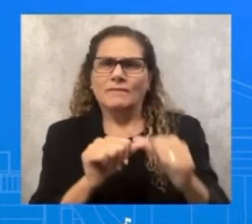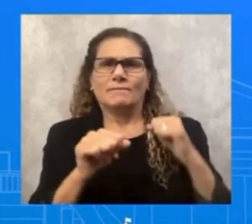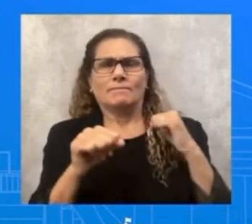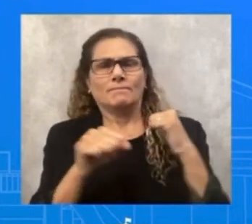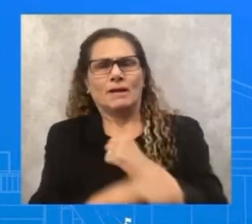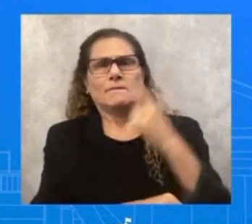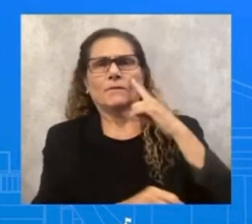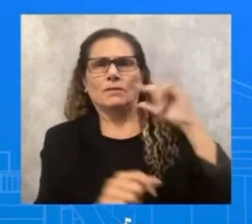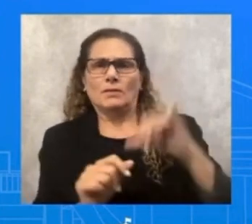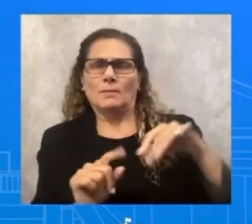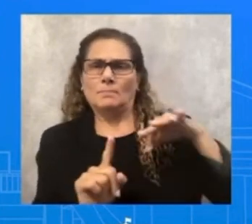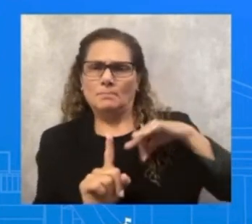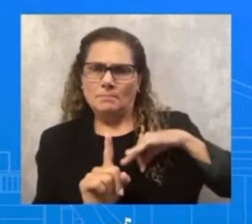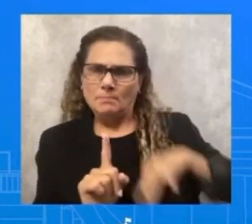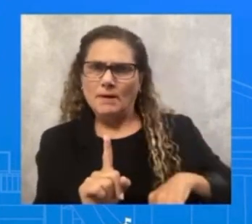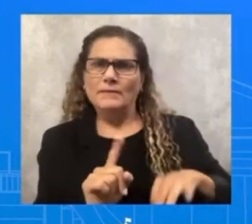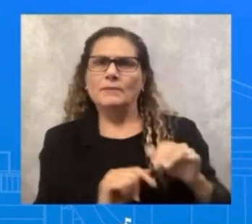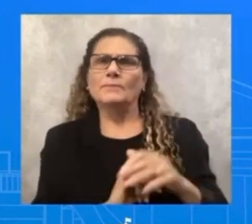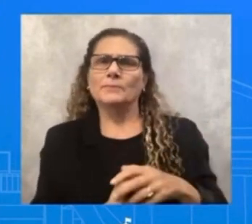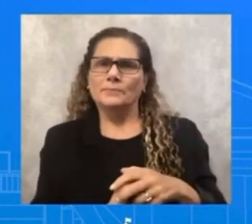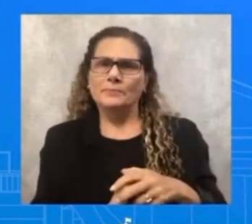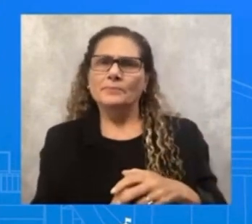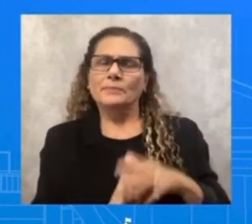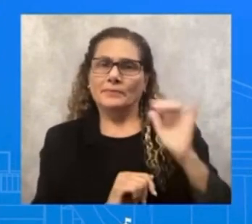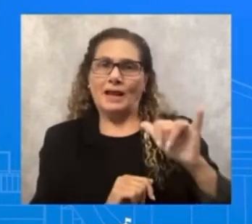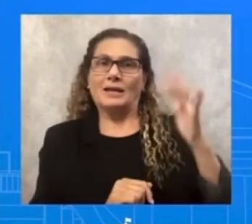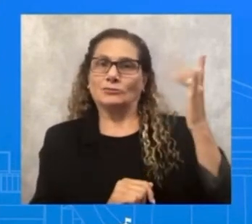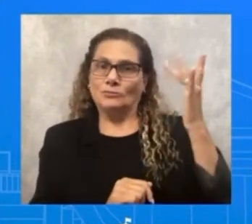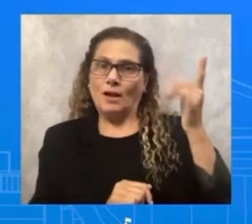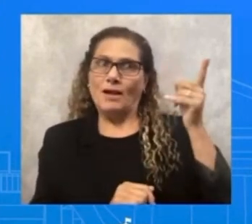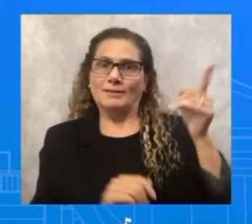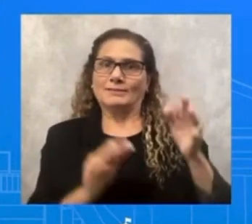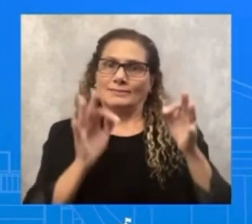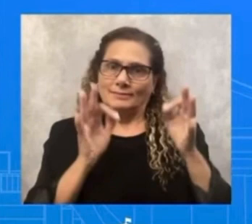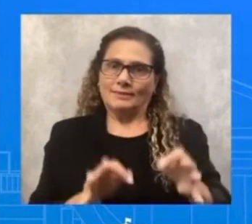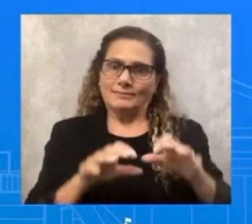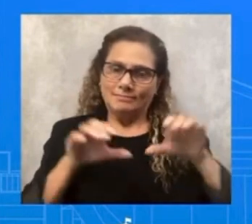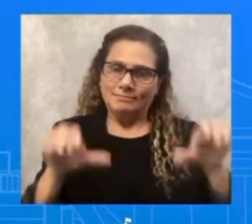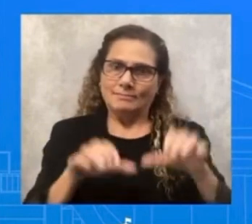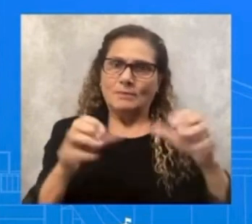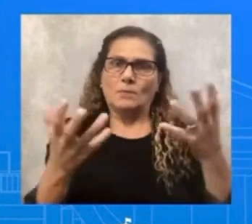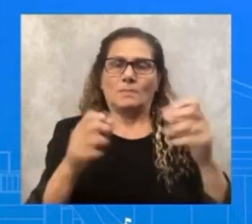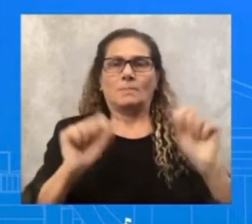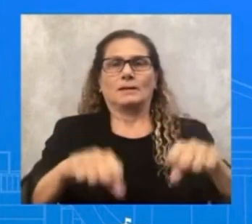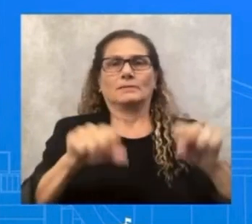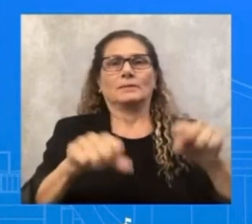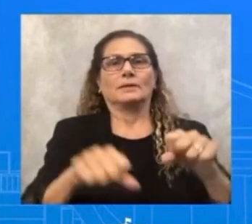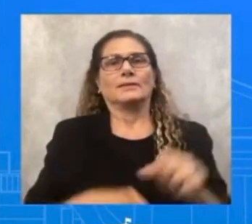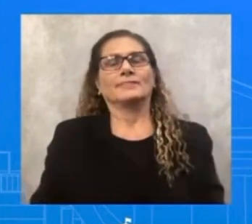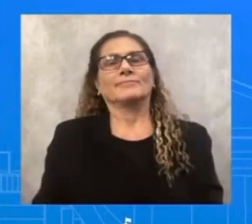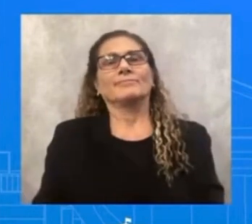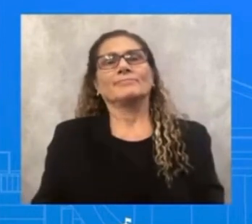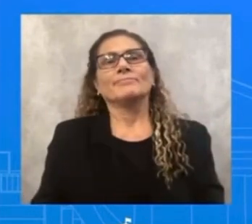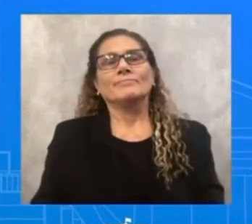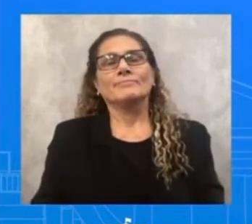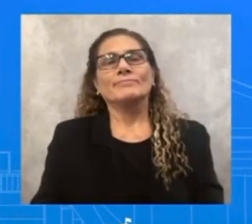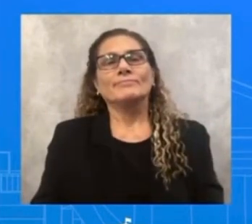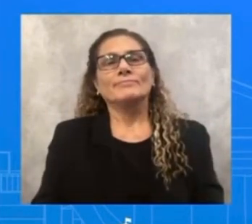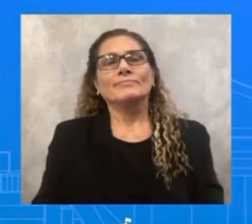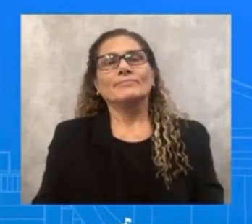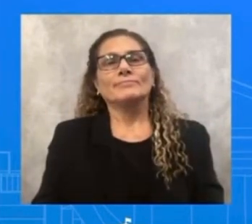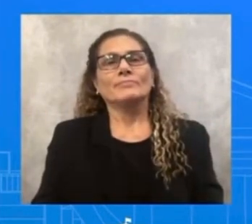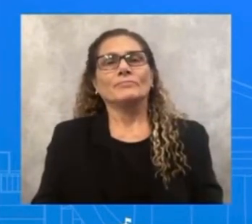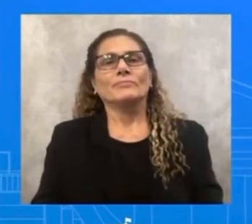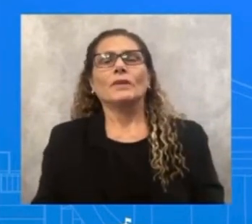as expansive action as he could through the CARE EO. It didn't take a year. In fact, there were almost